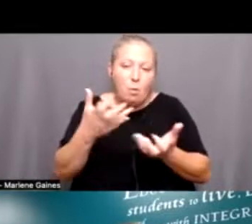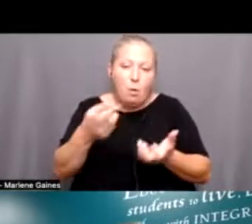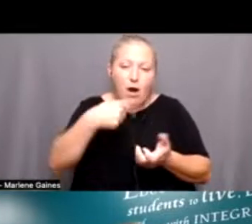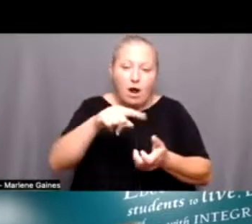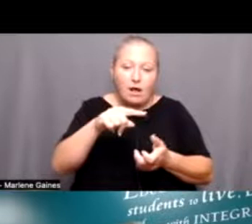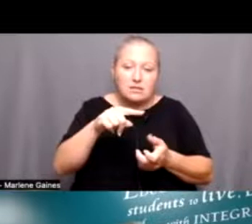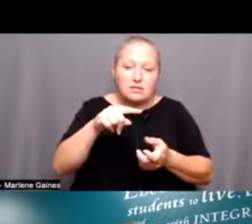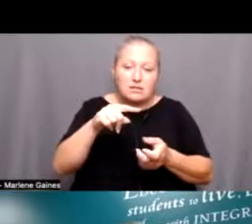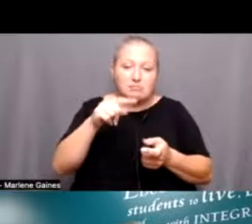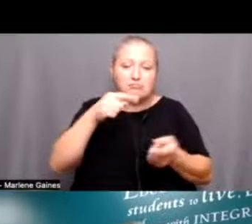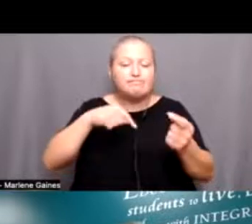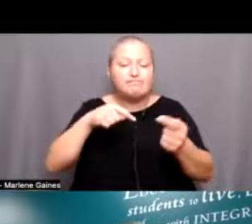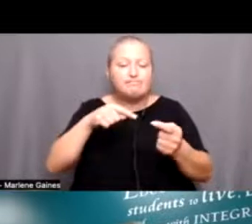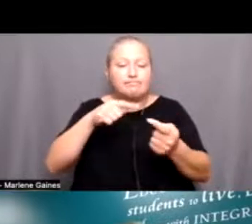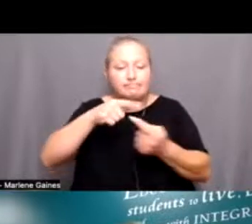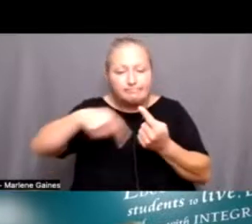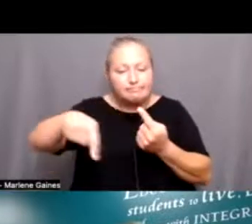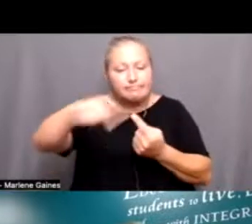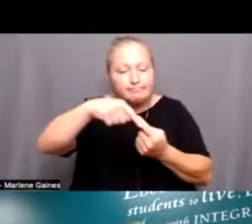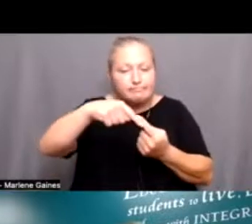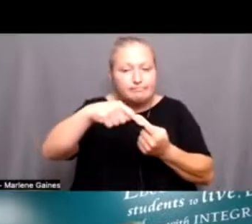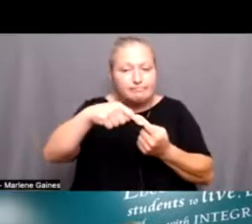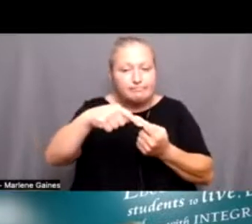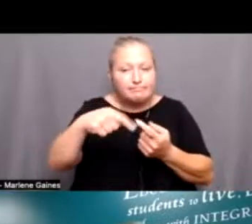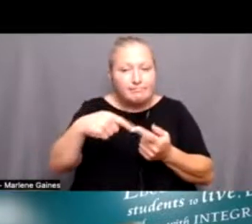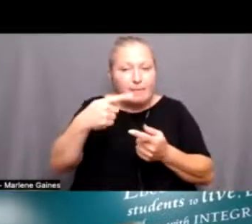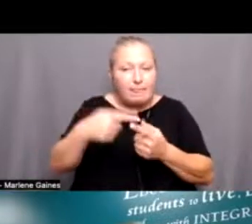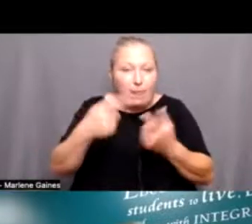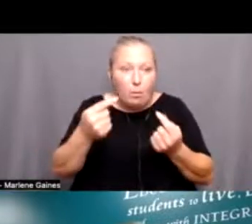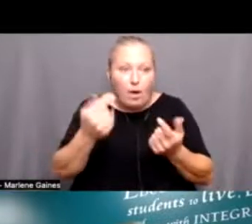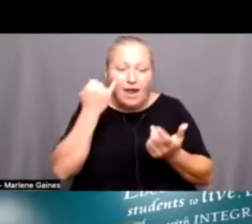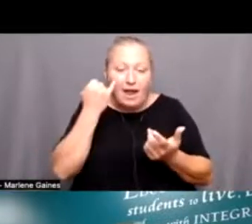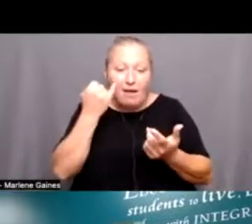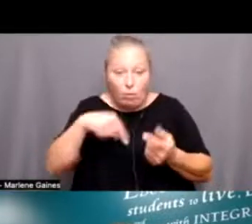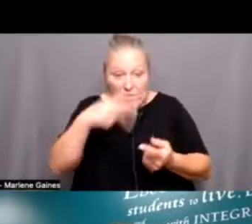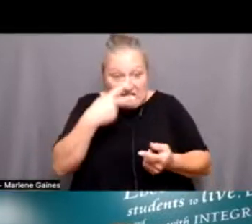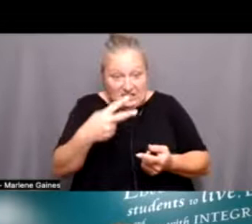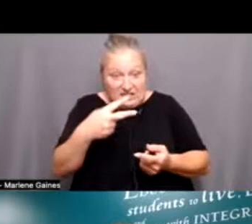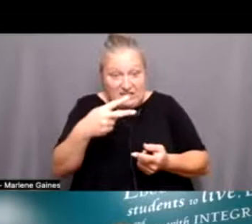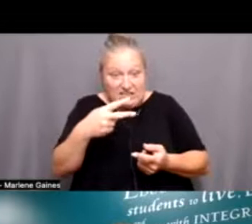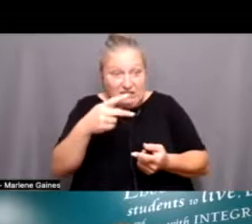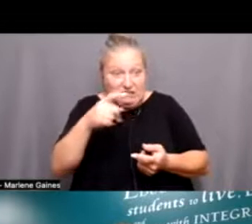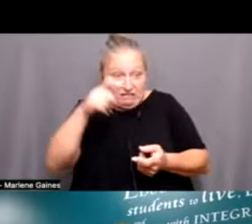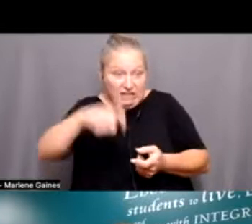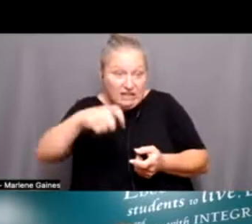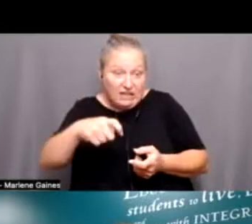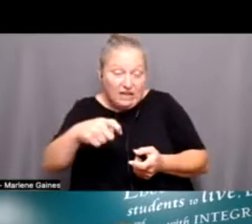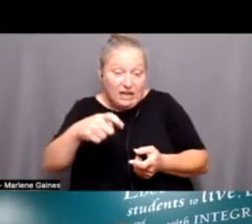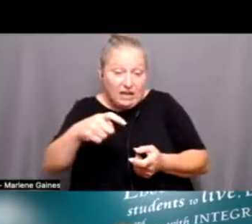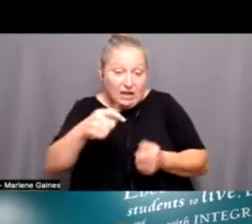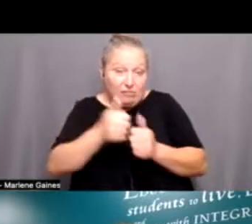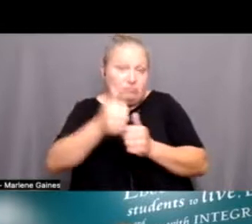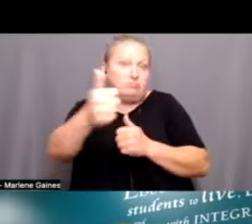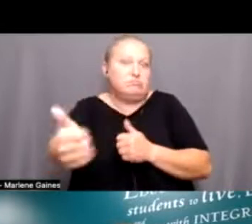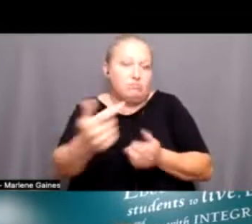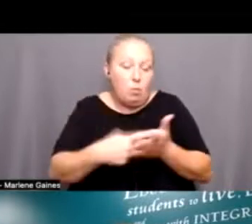back around. Then what, right? If we're seeing that there's a need that far exceeds what we're able, and I know